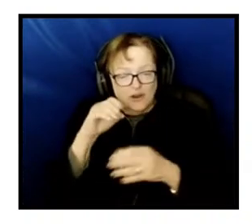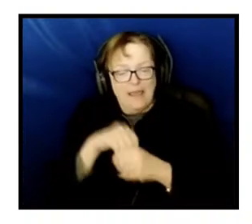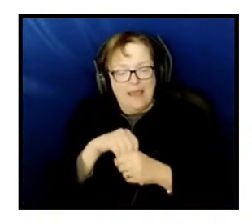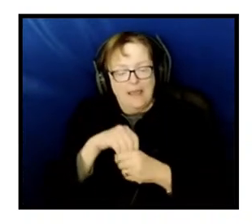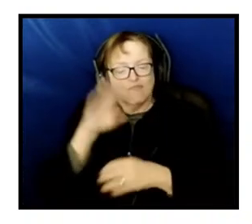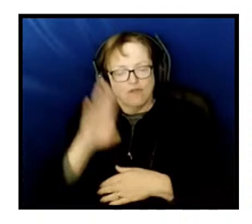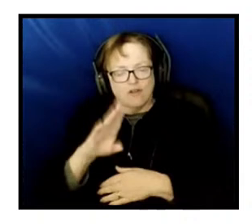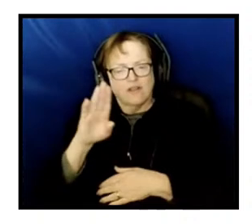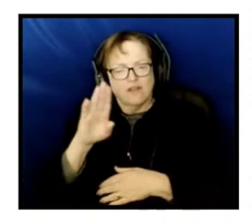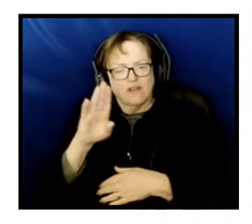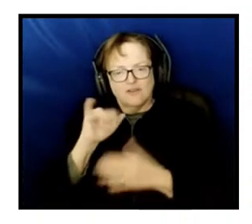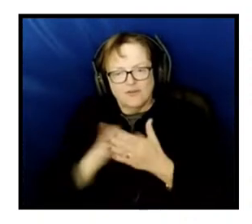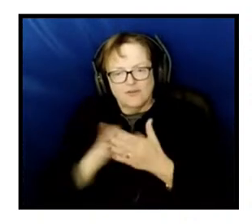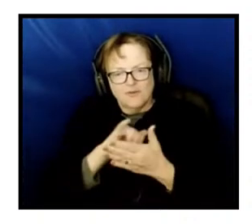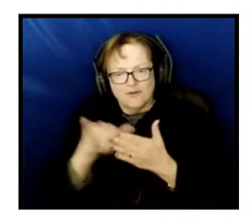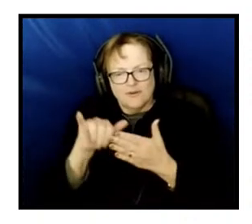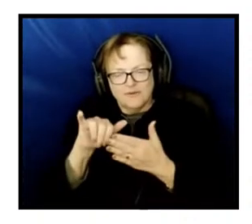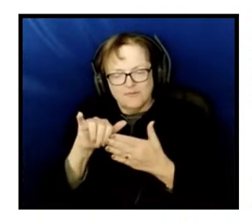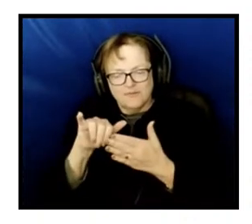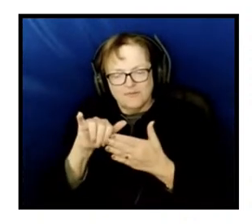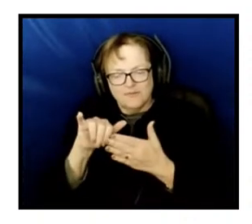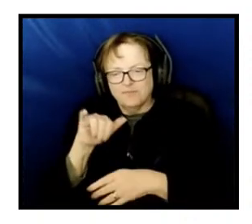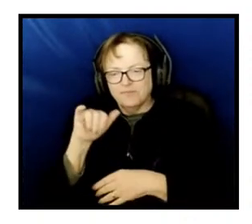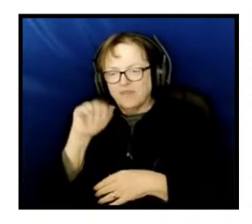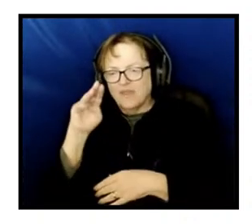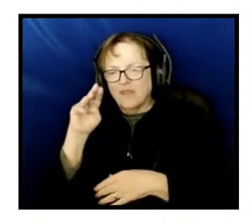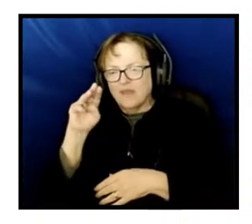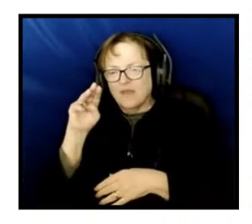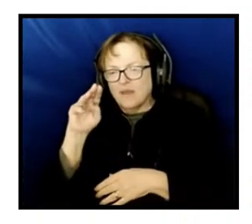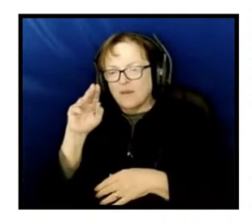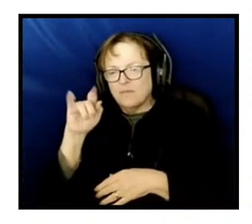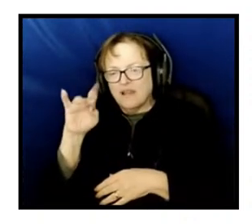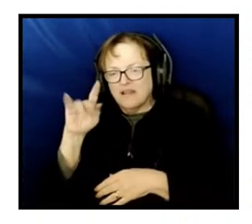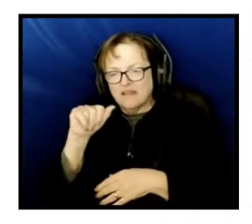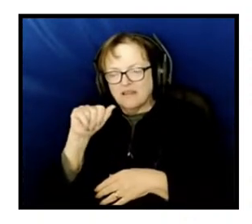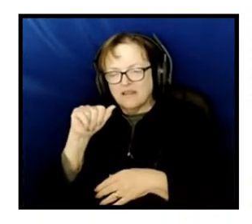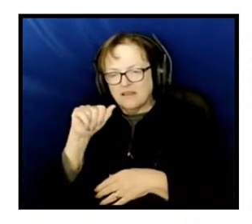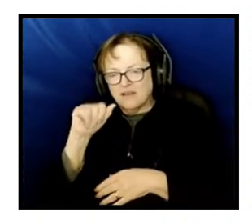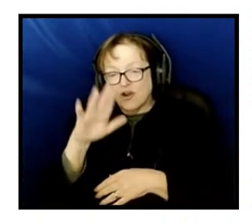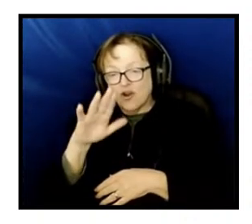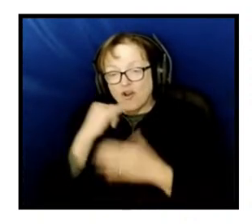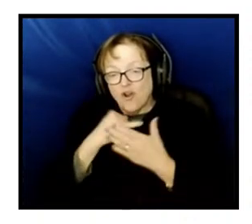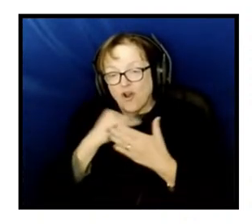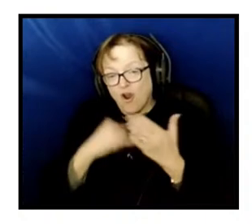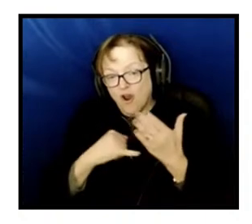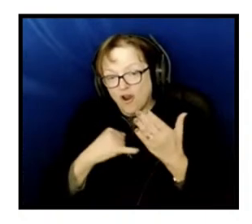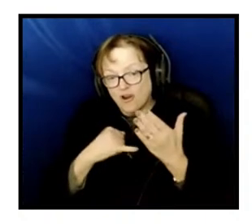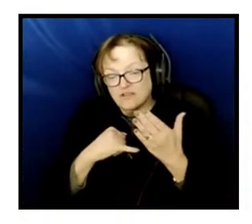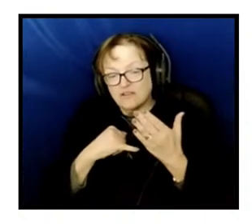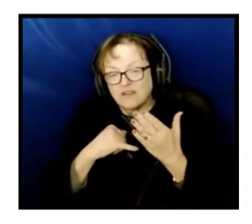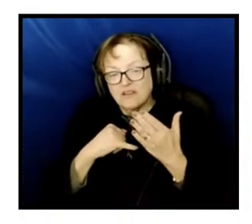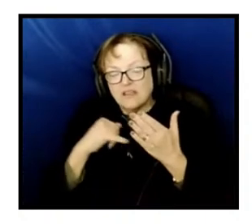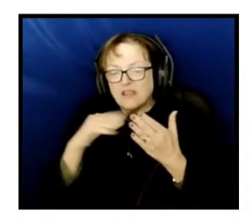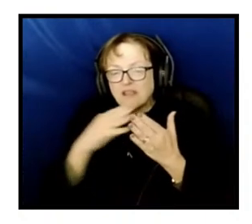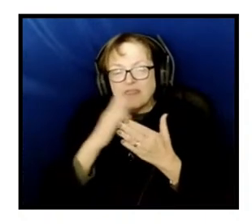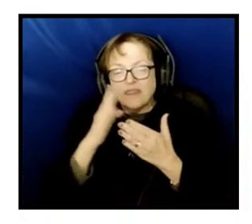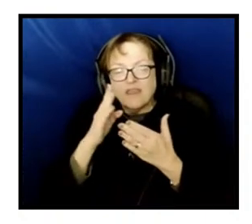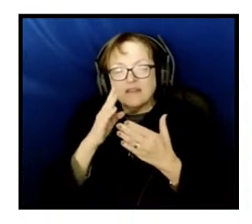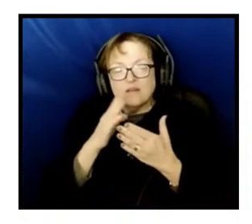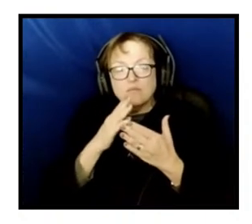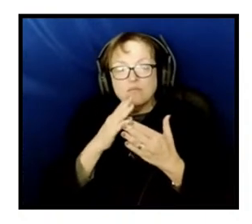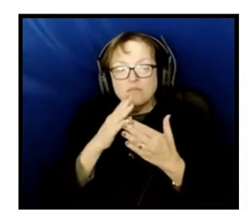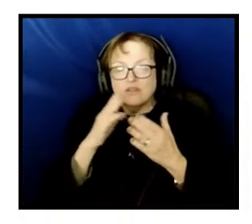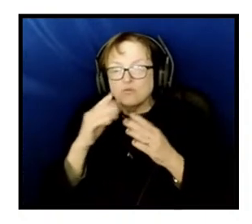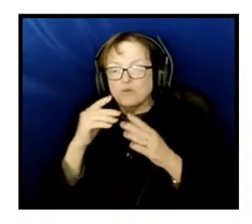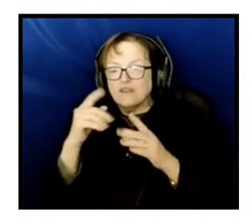York. Hailing from Trinidad and Tobago, Sparta's art navigates the spaces between